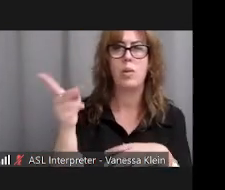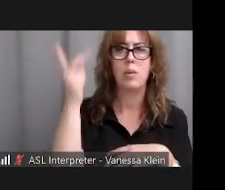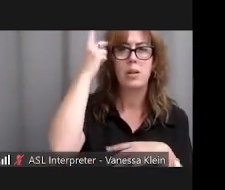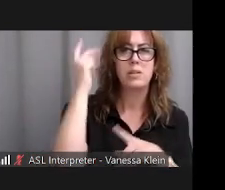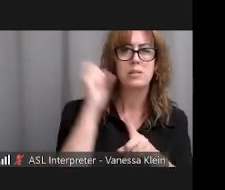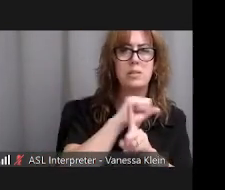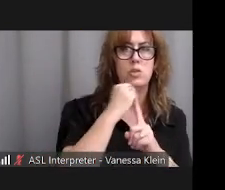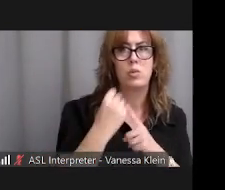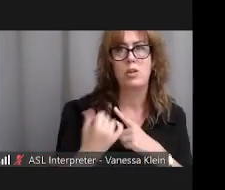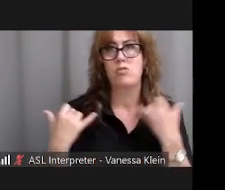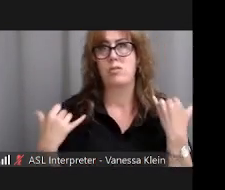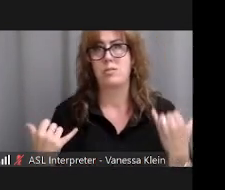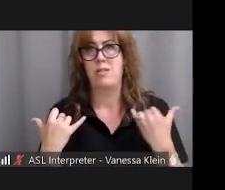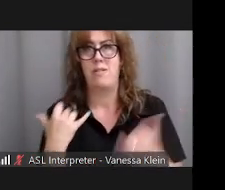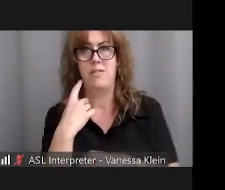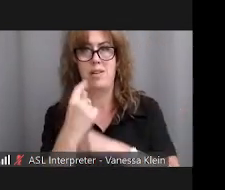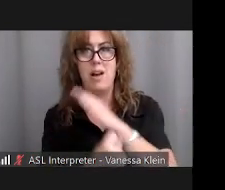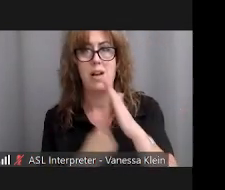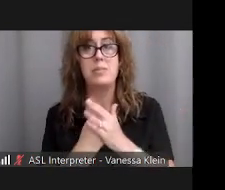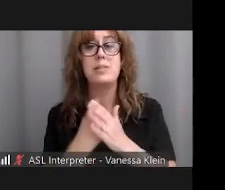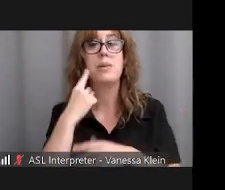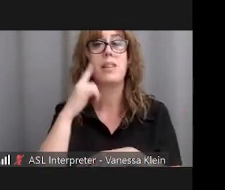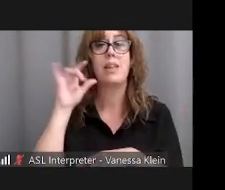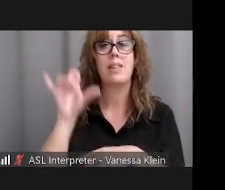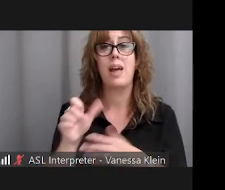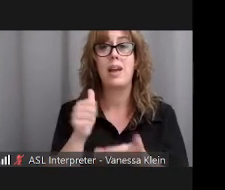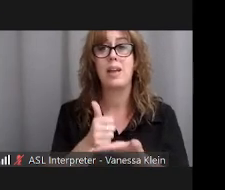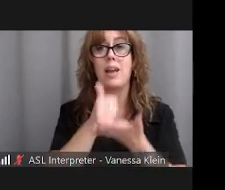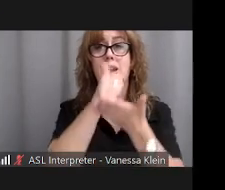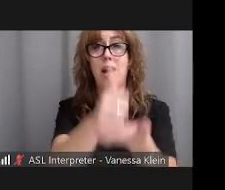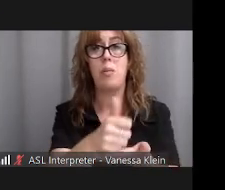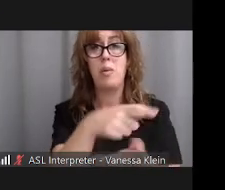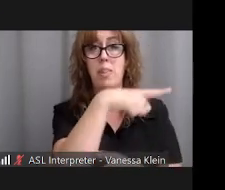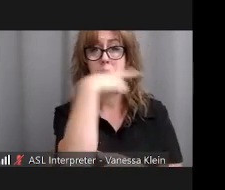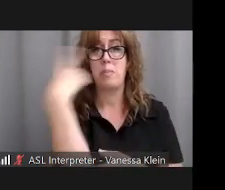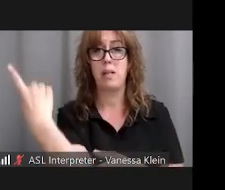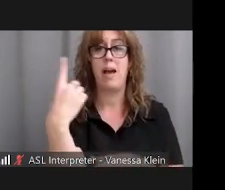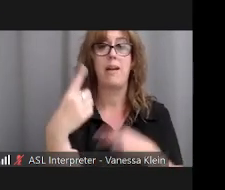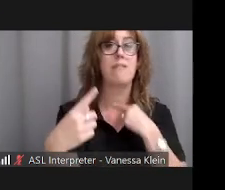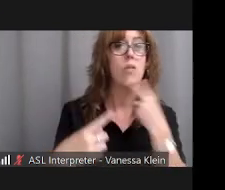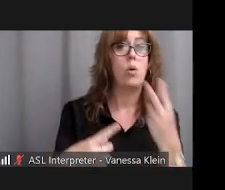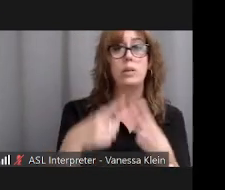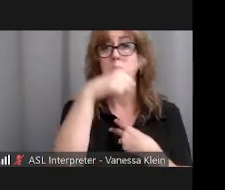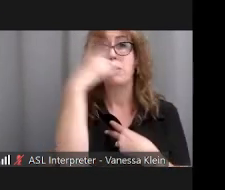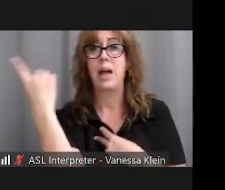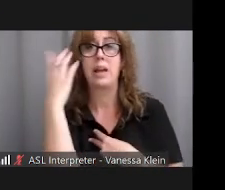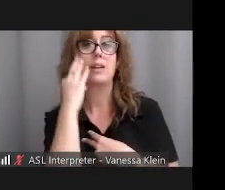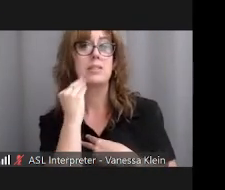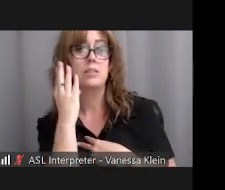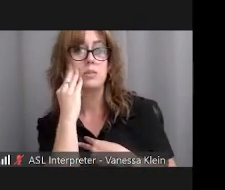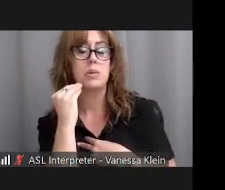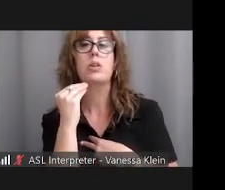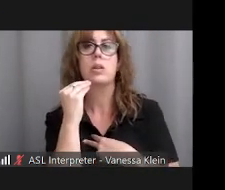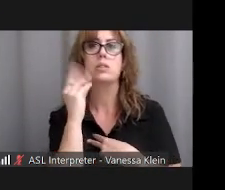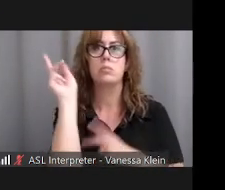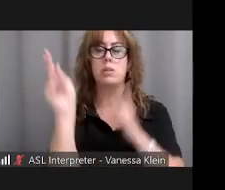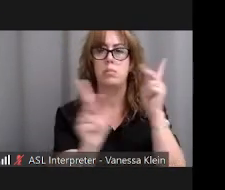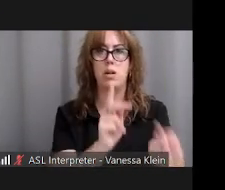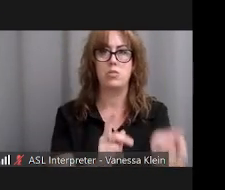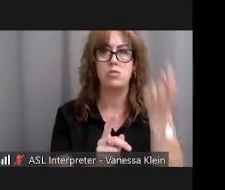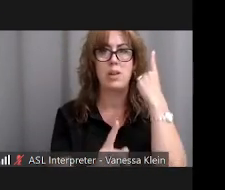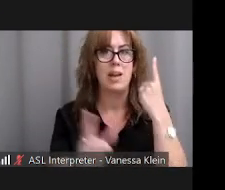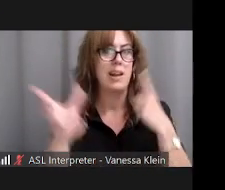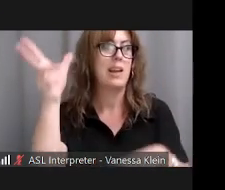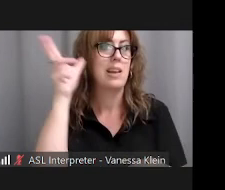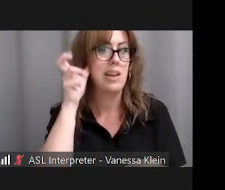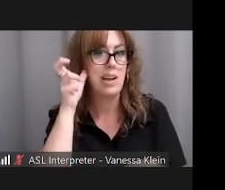one of those things that I think can help the Black voice and the Black experience be that much more heard, because we do not want to be